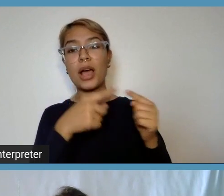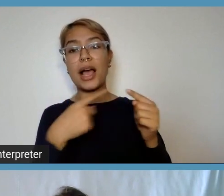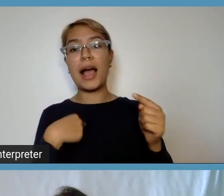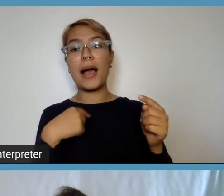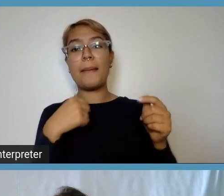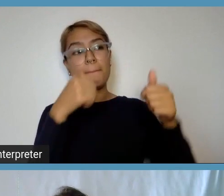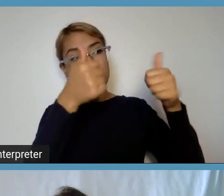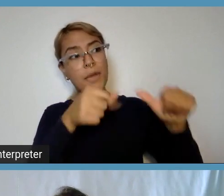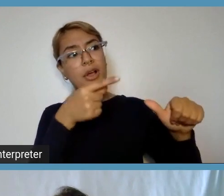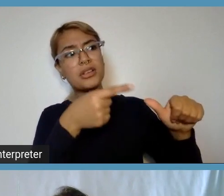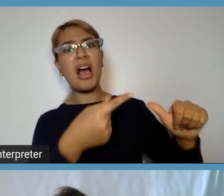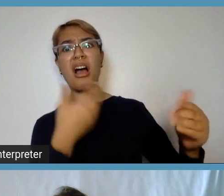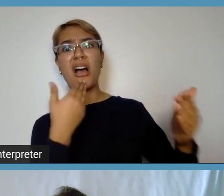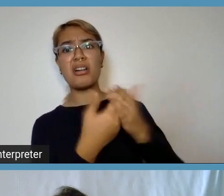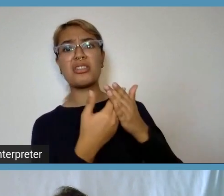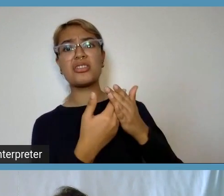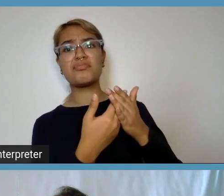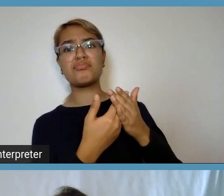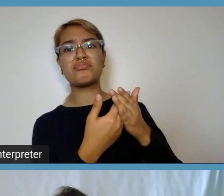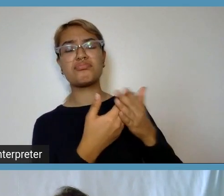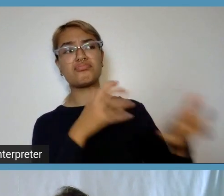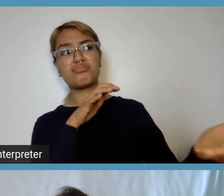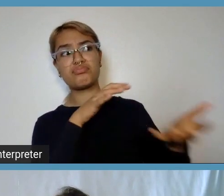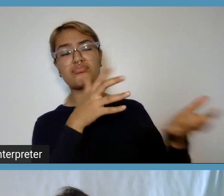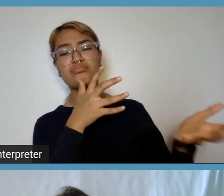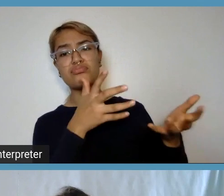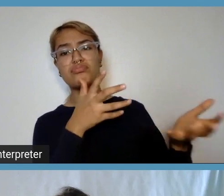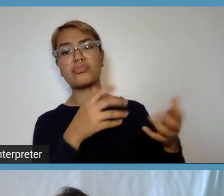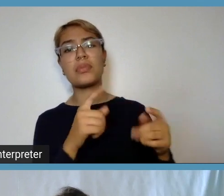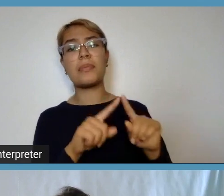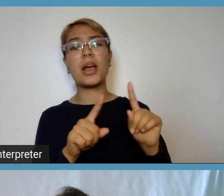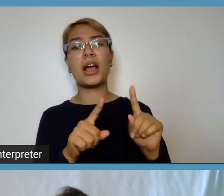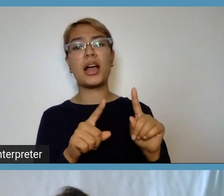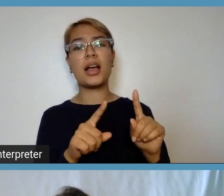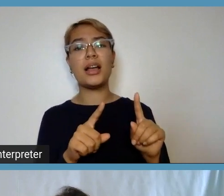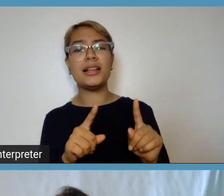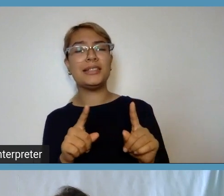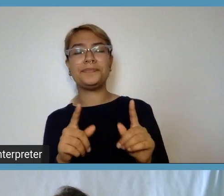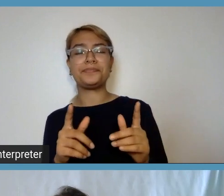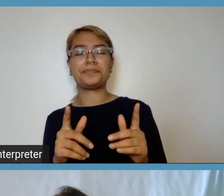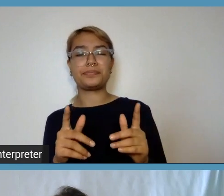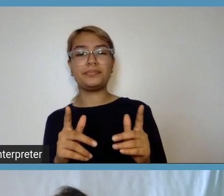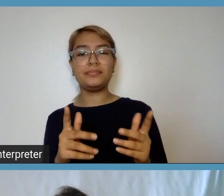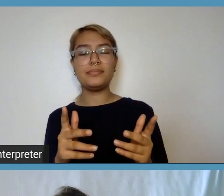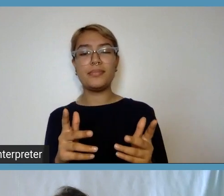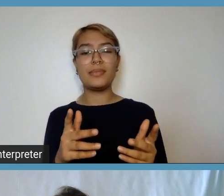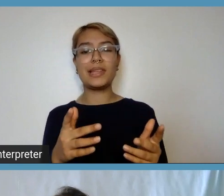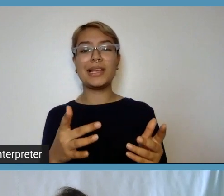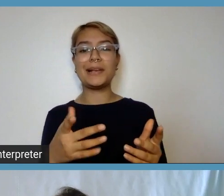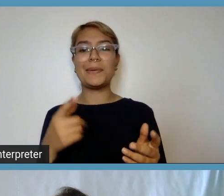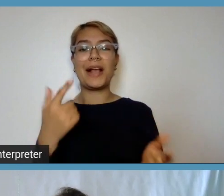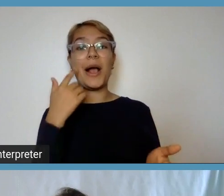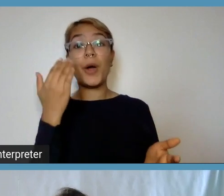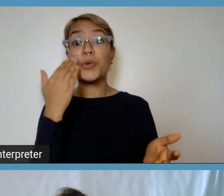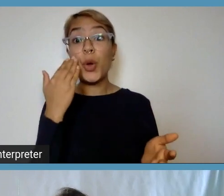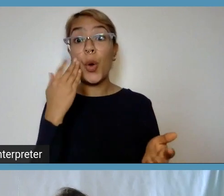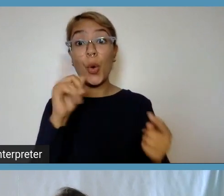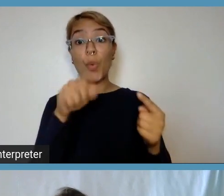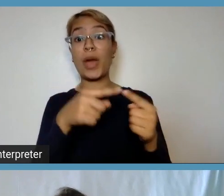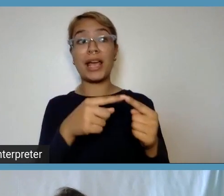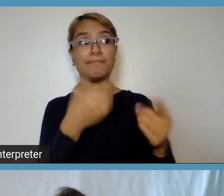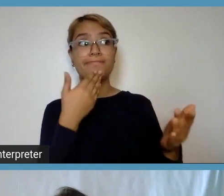really well and that, you know, I get notified of interactions and stuff that will tell me it's doing really well.